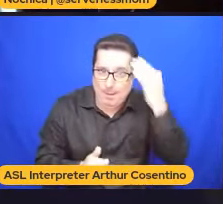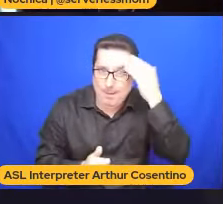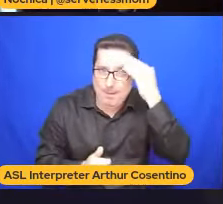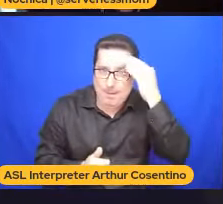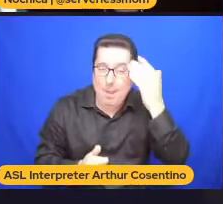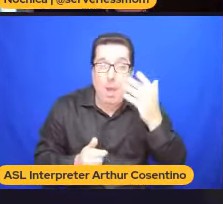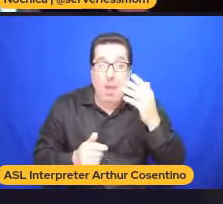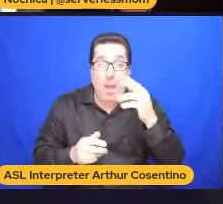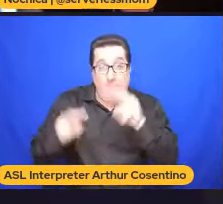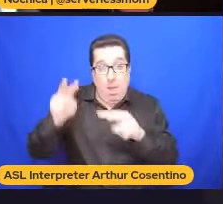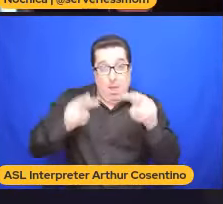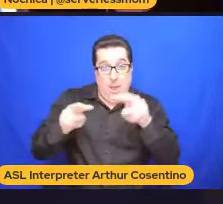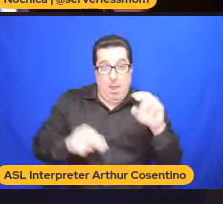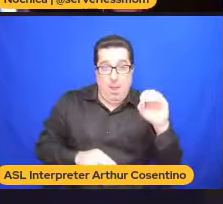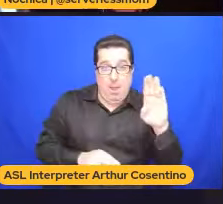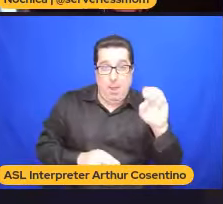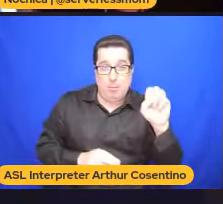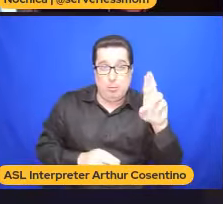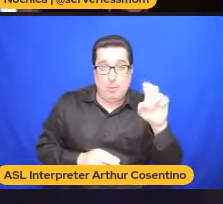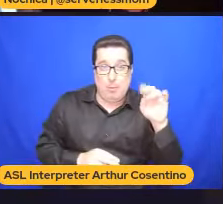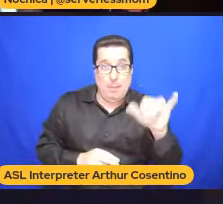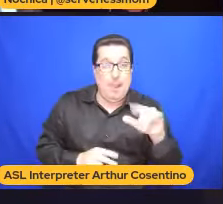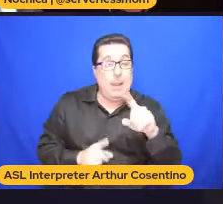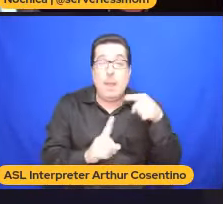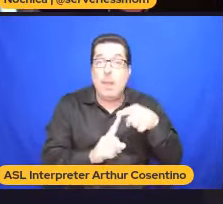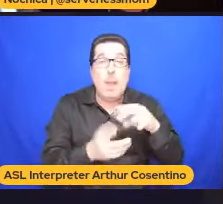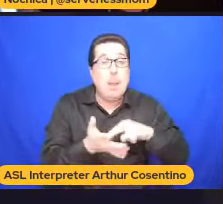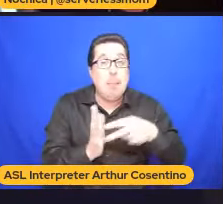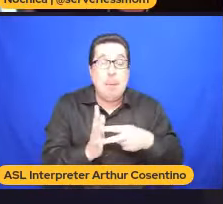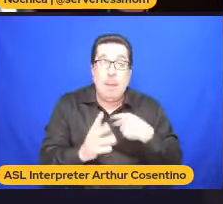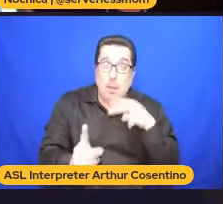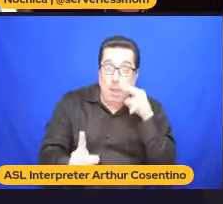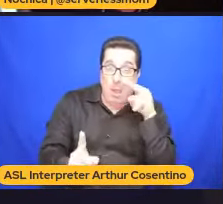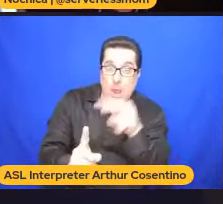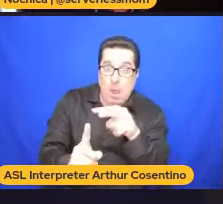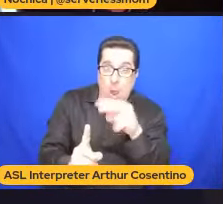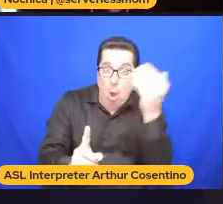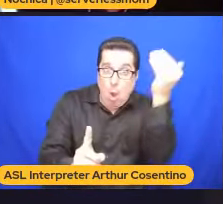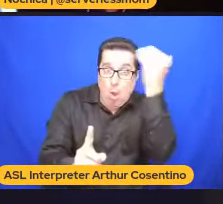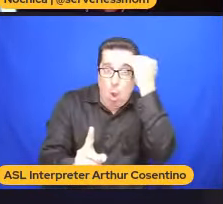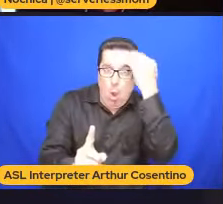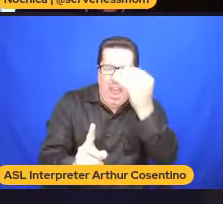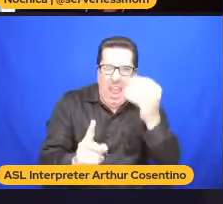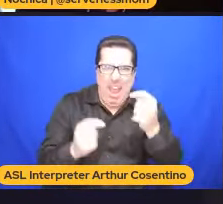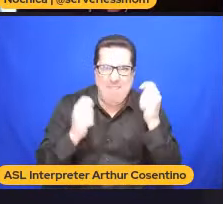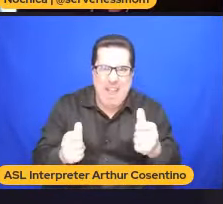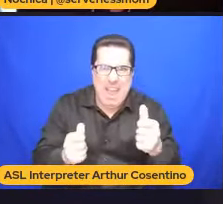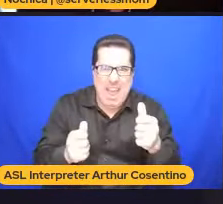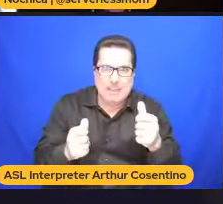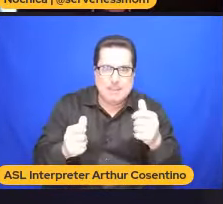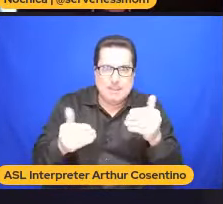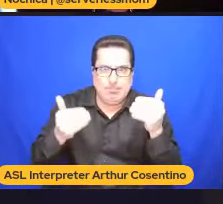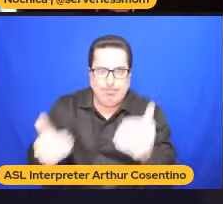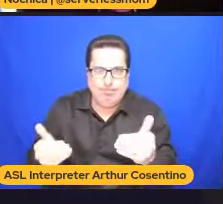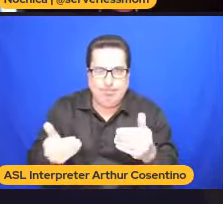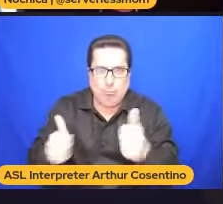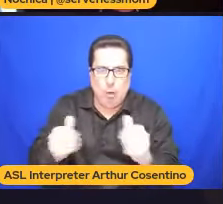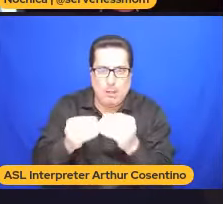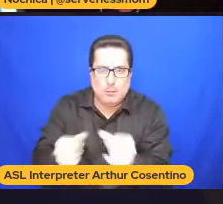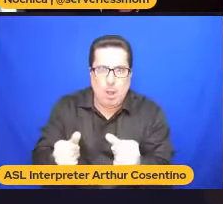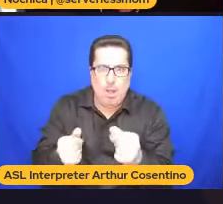observability is the time it takes us to do that. So we can have situations that have almost no